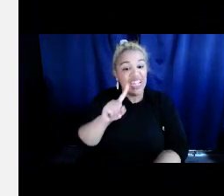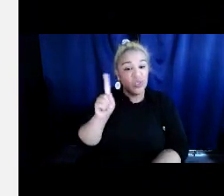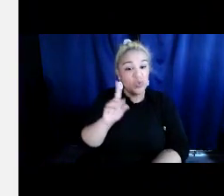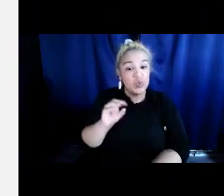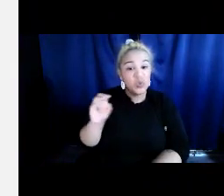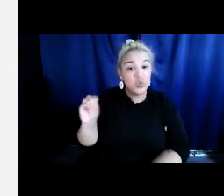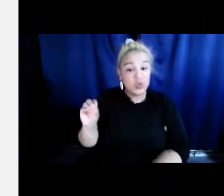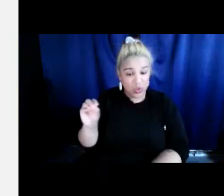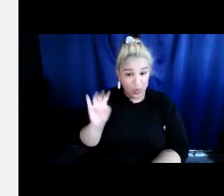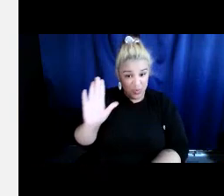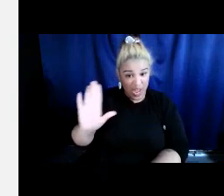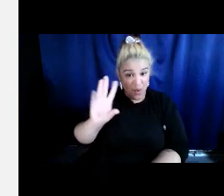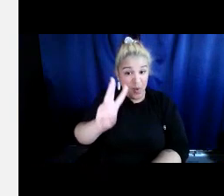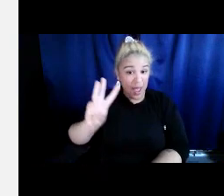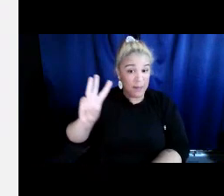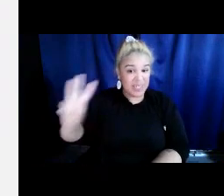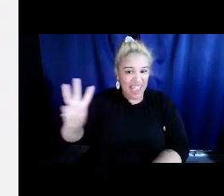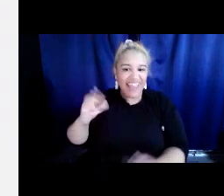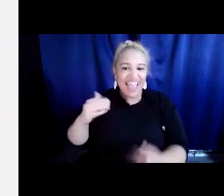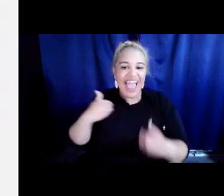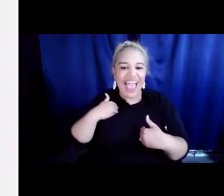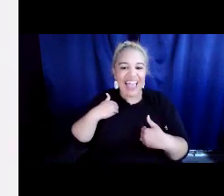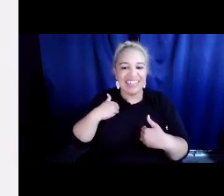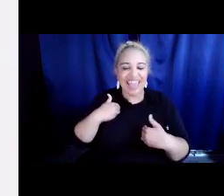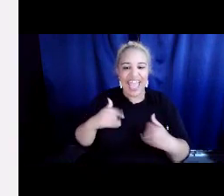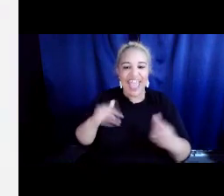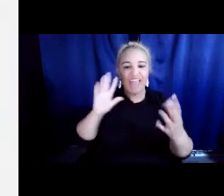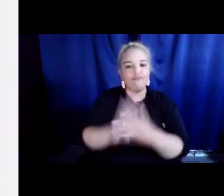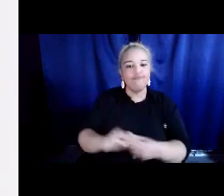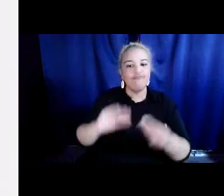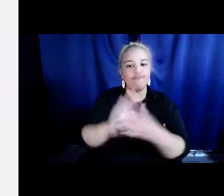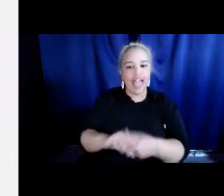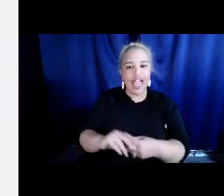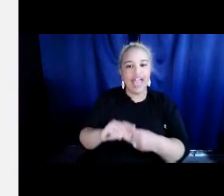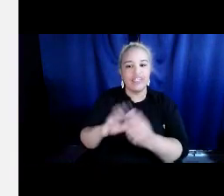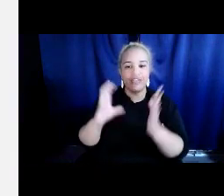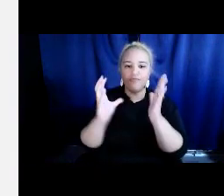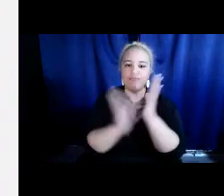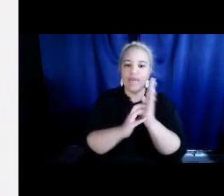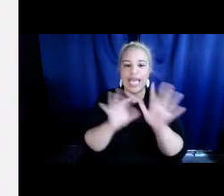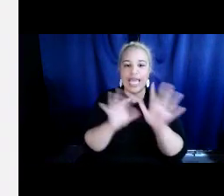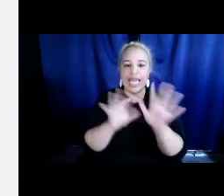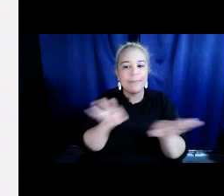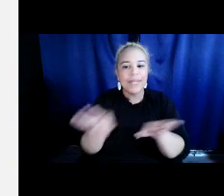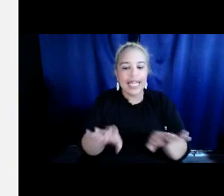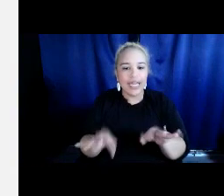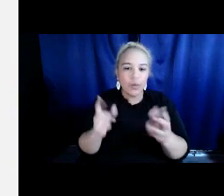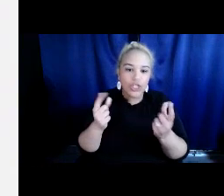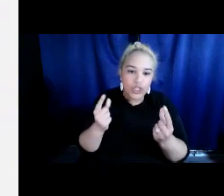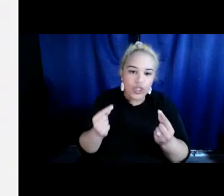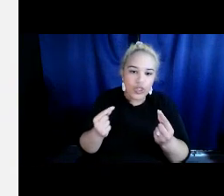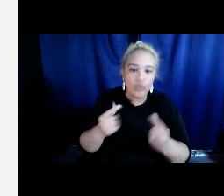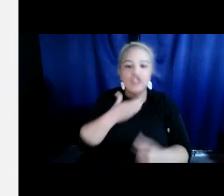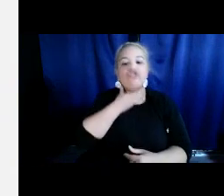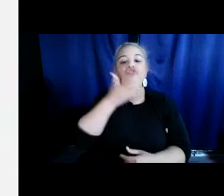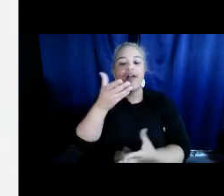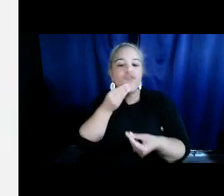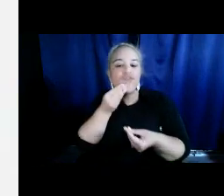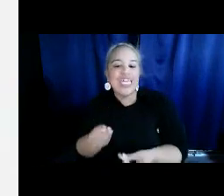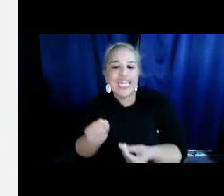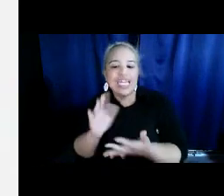Ohio, provides sensory kits that include noise-canceling headphones, fidgets, and a communication board. There's also a take a